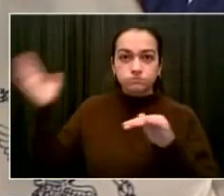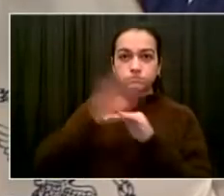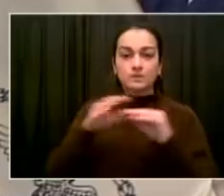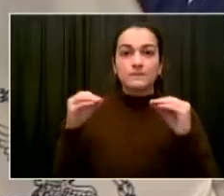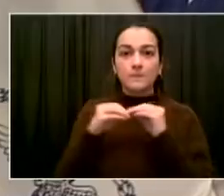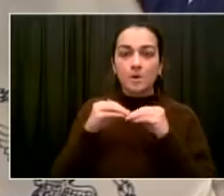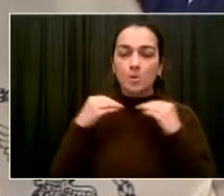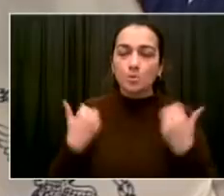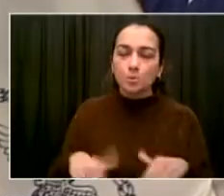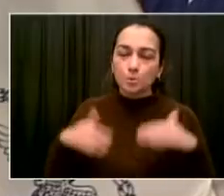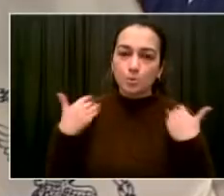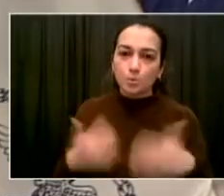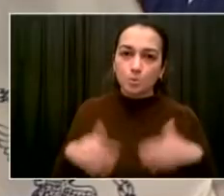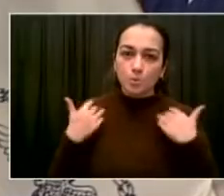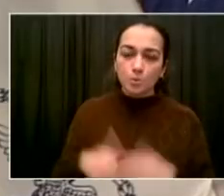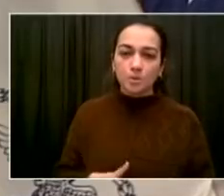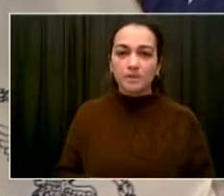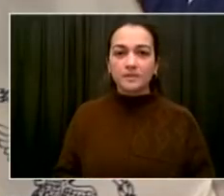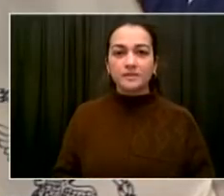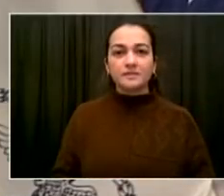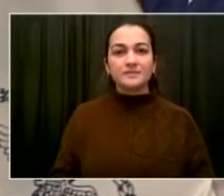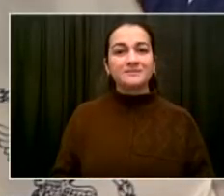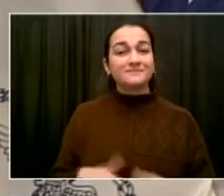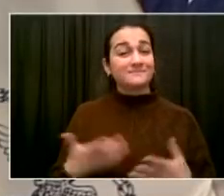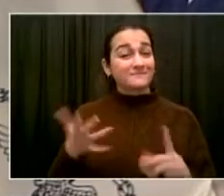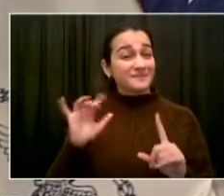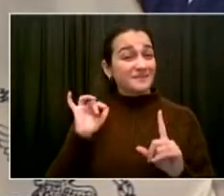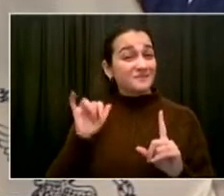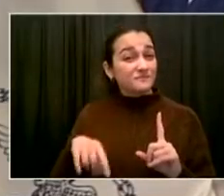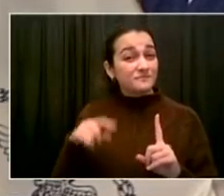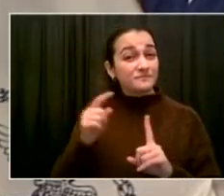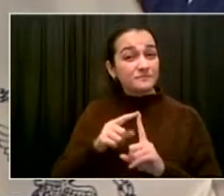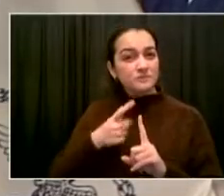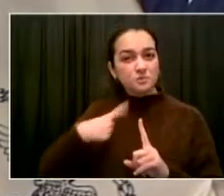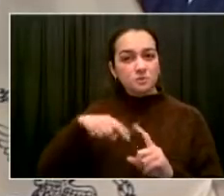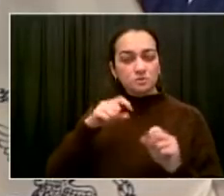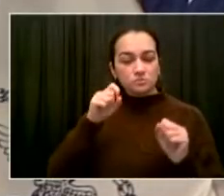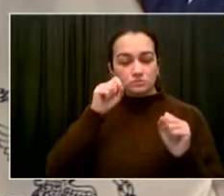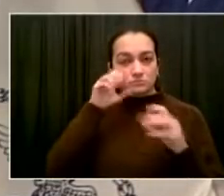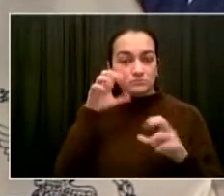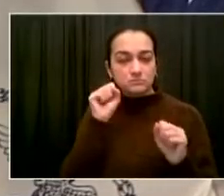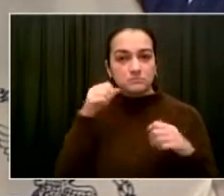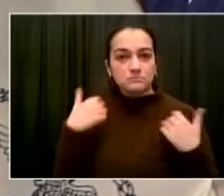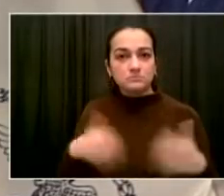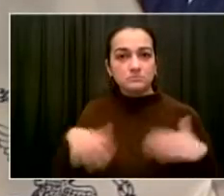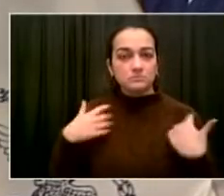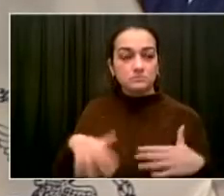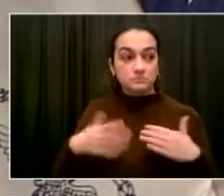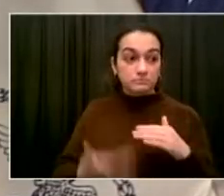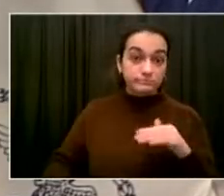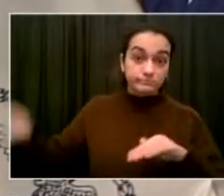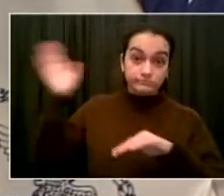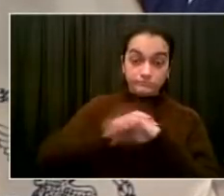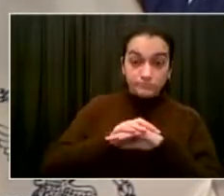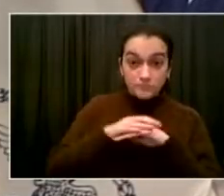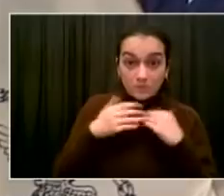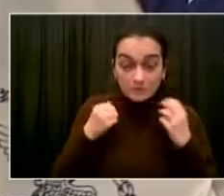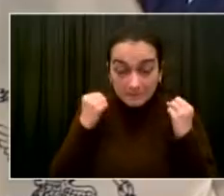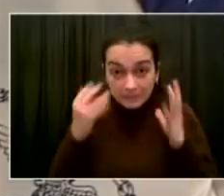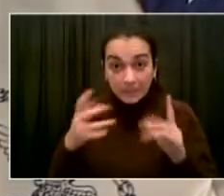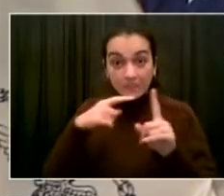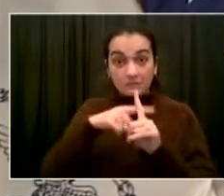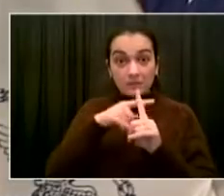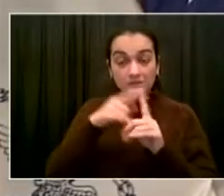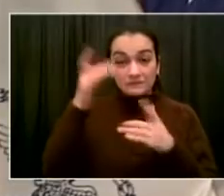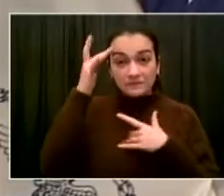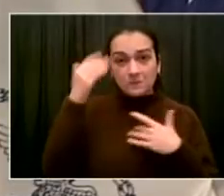Omicron. I mean, our healthcare leaders as well. We saw a slow beginning and now a sudden upturn. We're going to